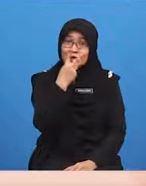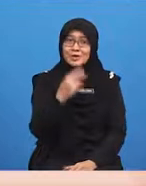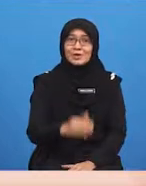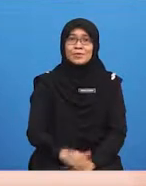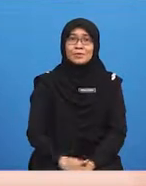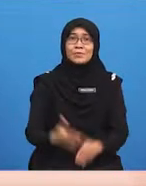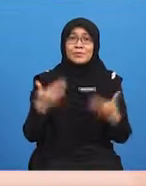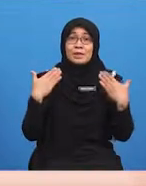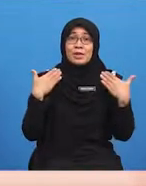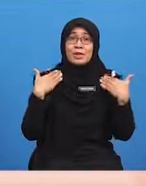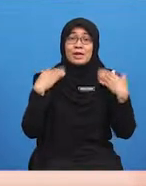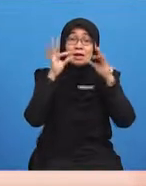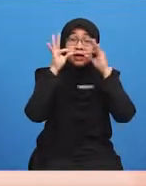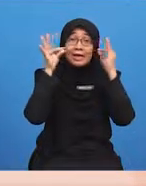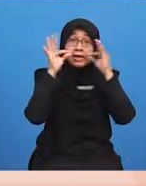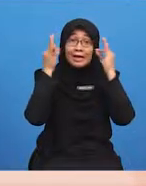there's a cat in the hall.